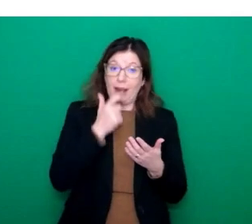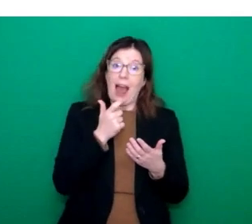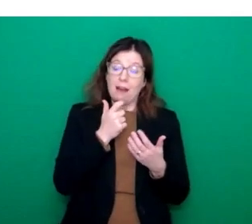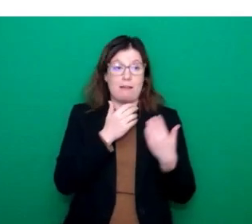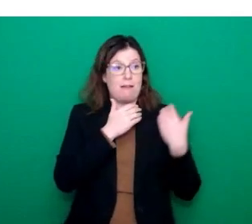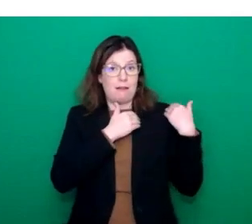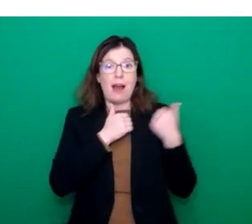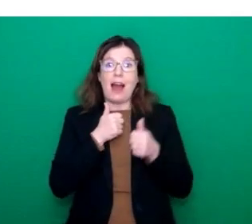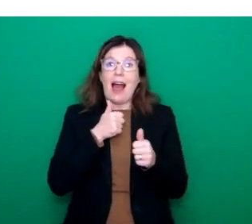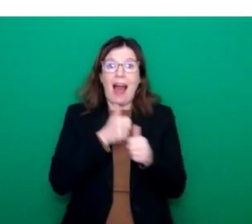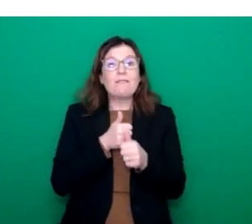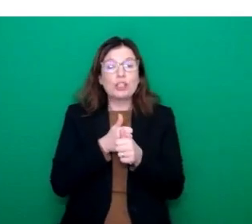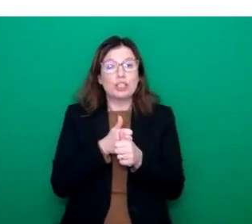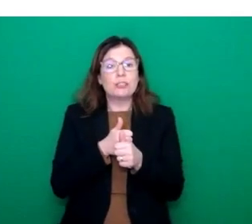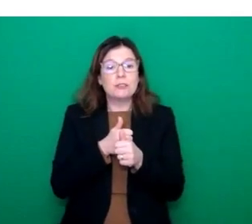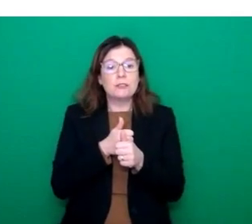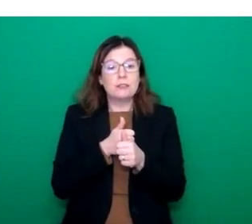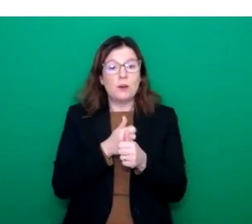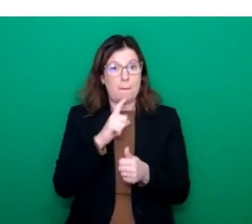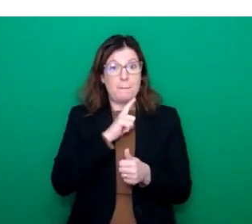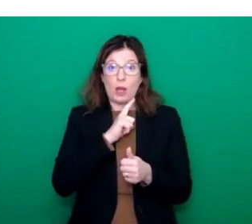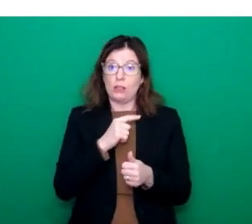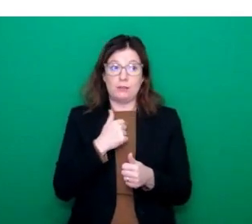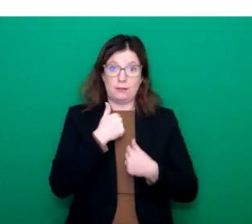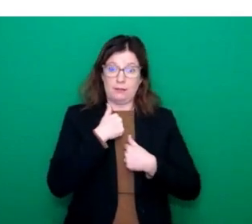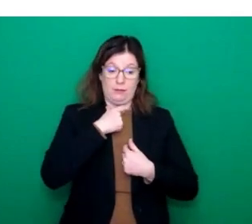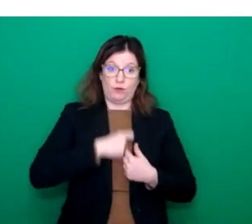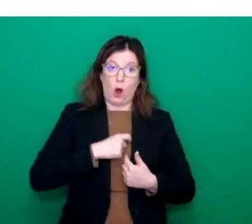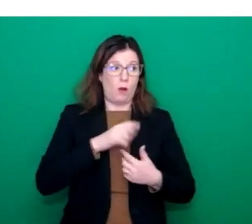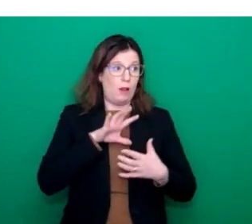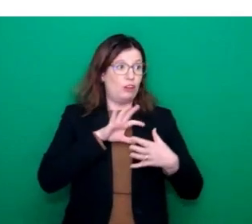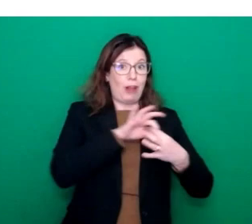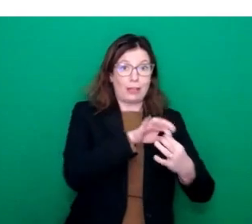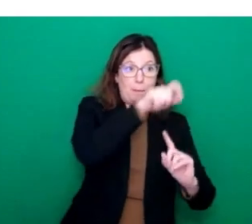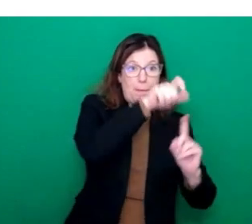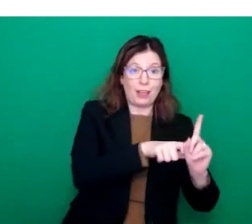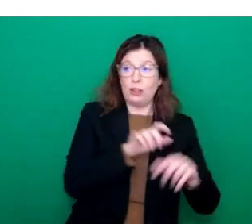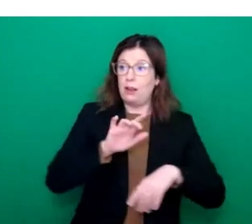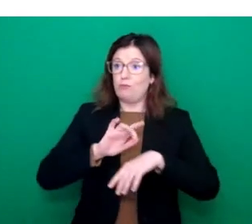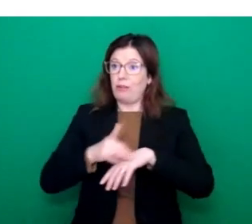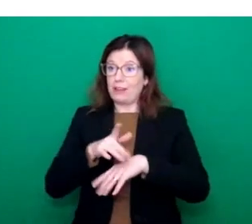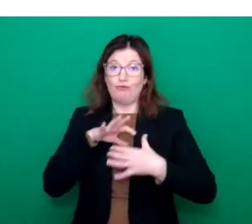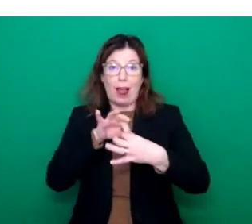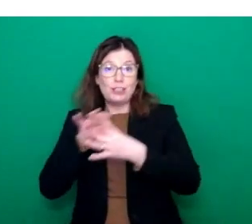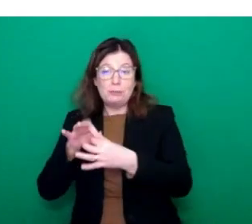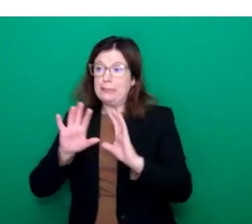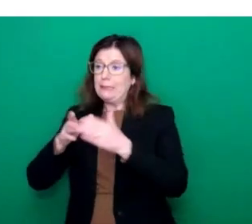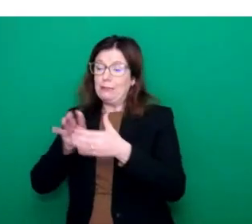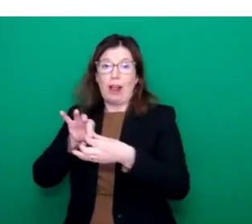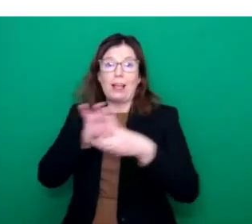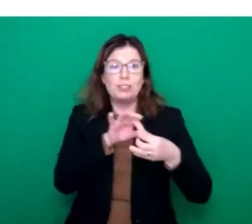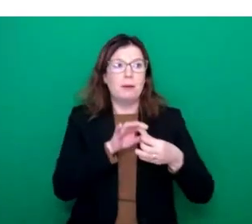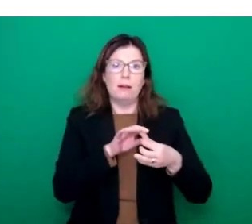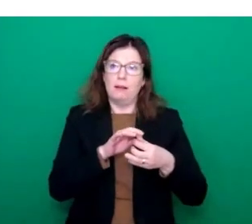by the relationships that they build on when the person is receiving